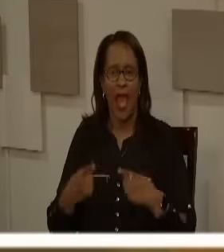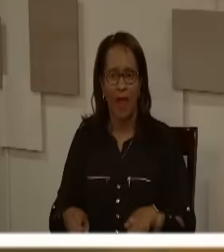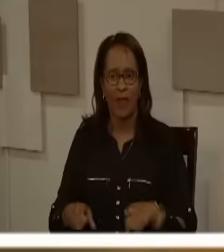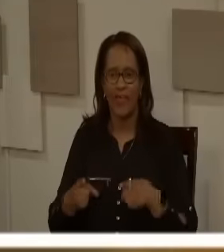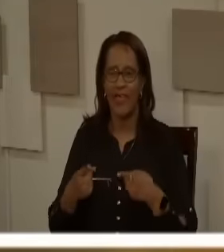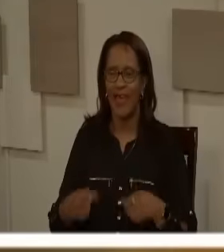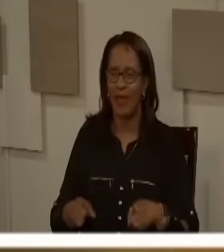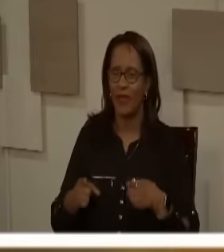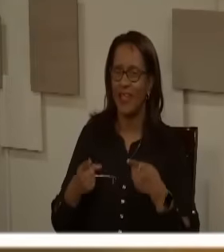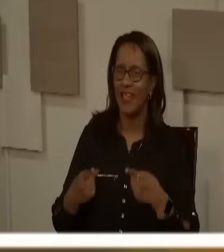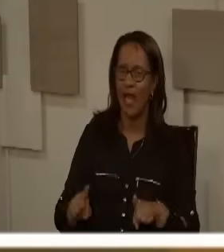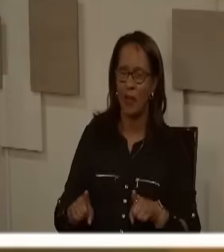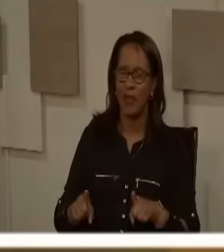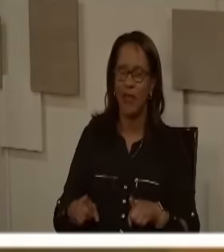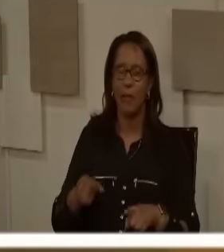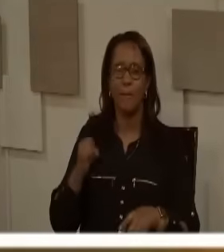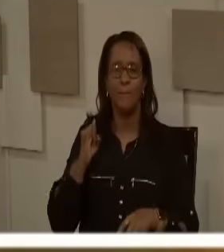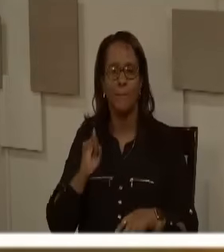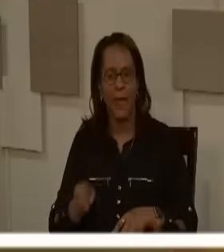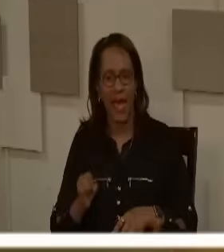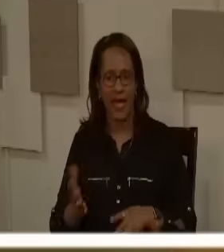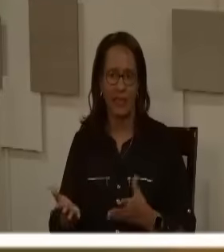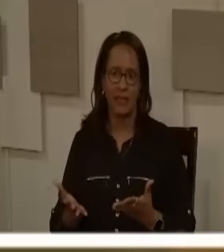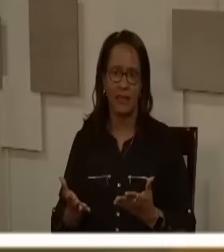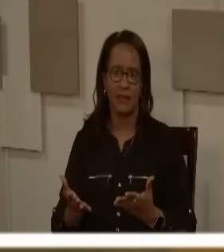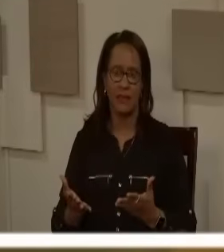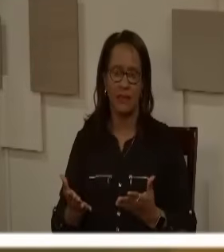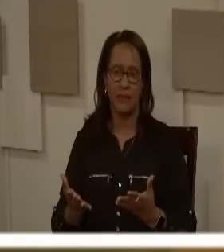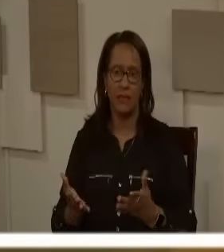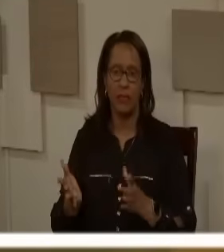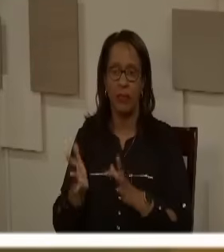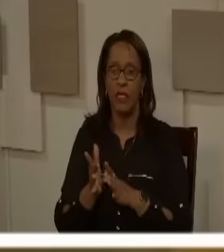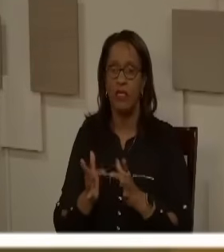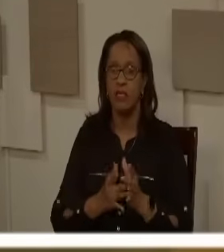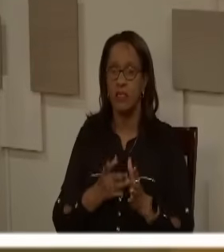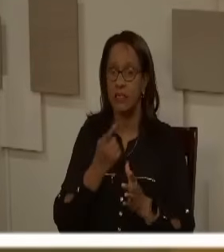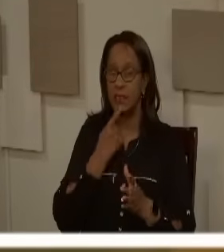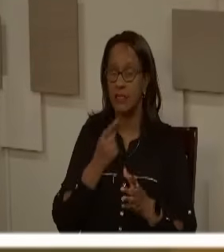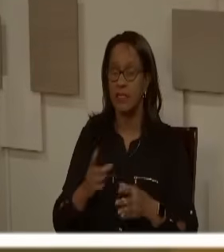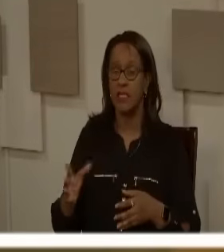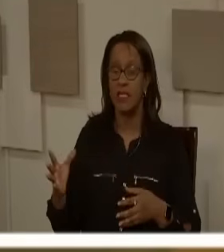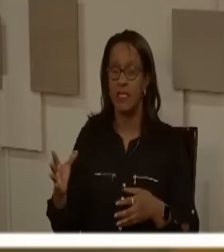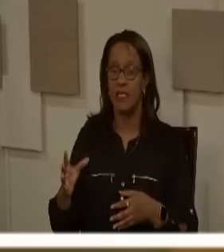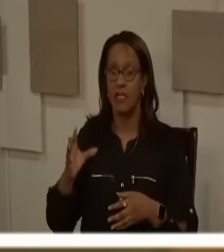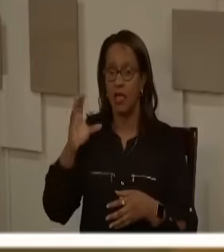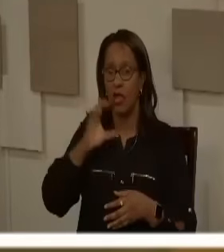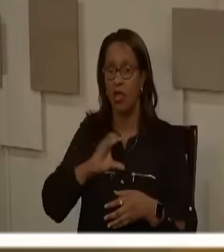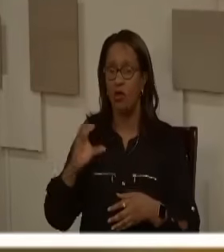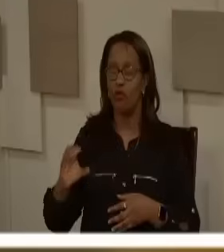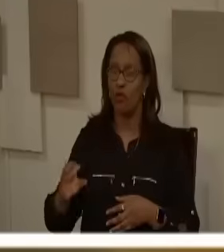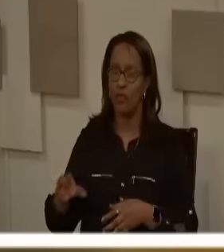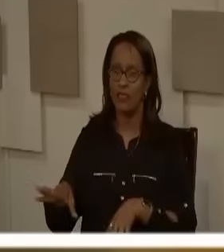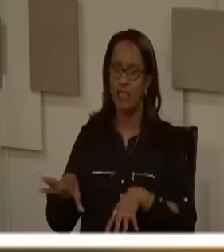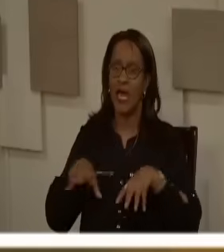of mine, let him renounce himself, pick up his cross, and follow me." And he looked at me and he